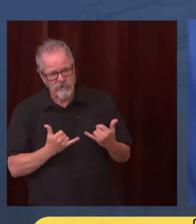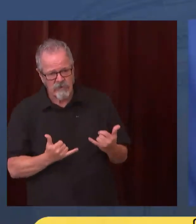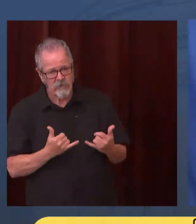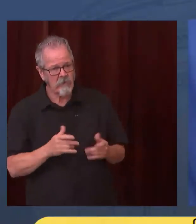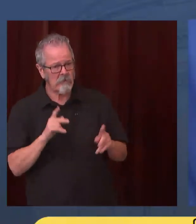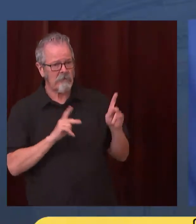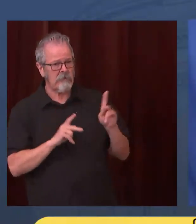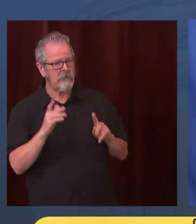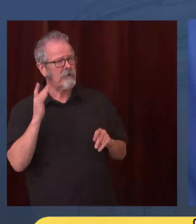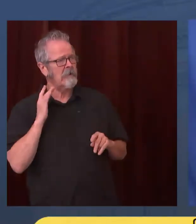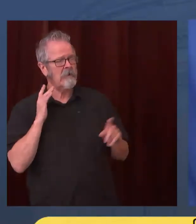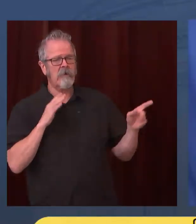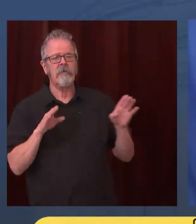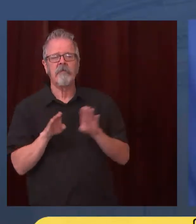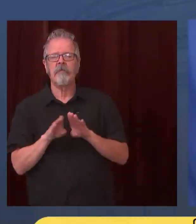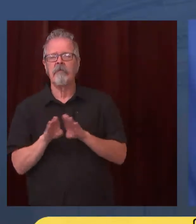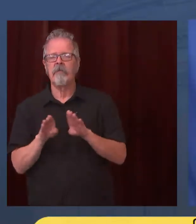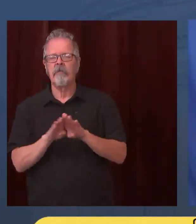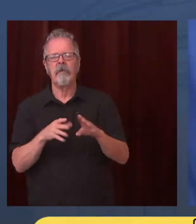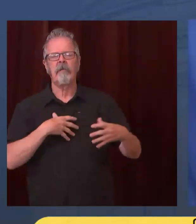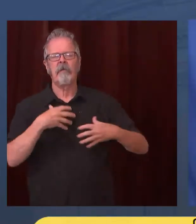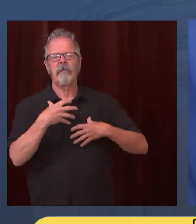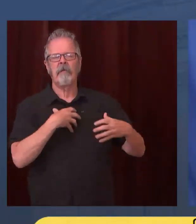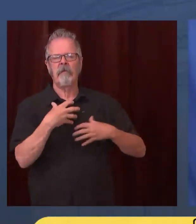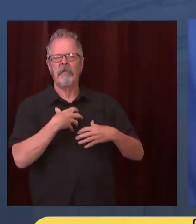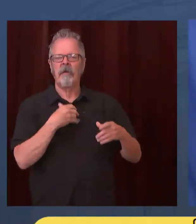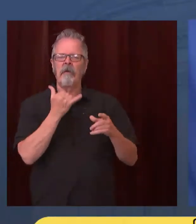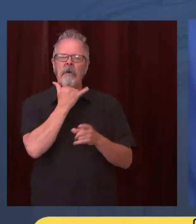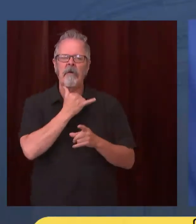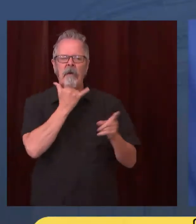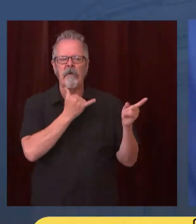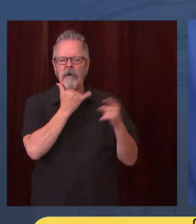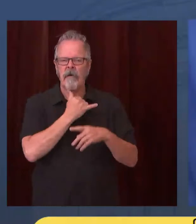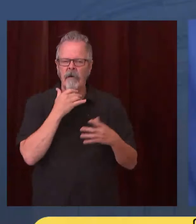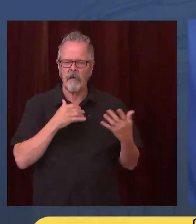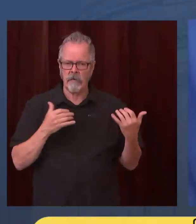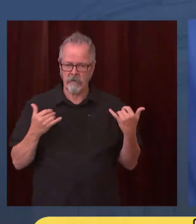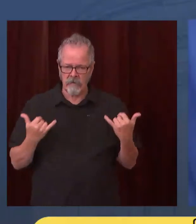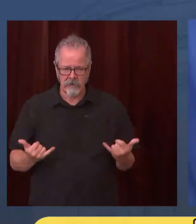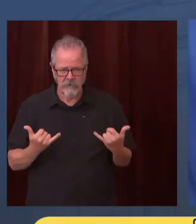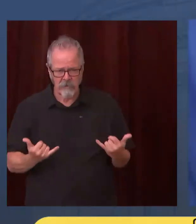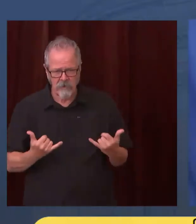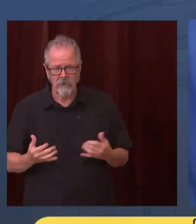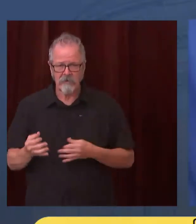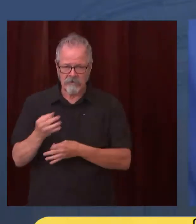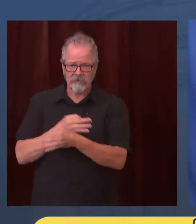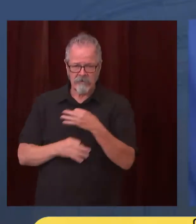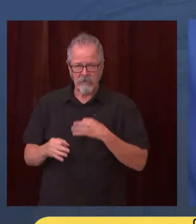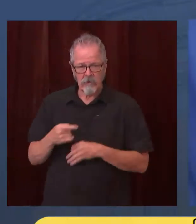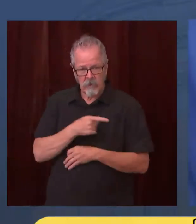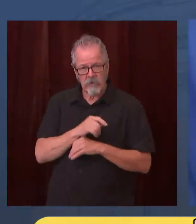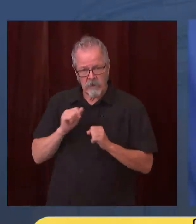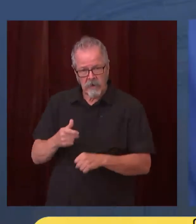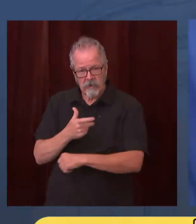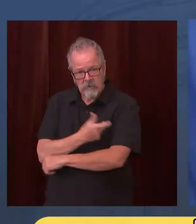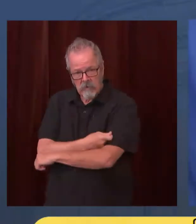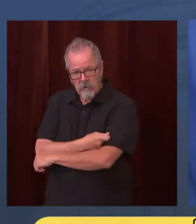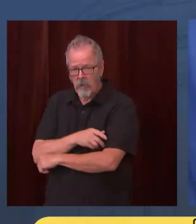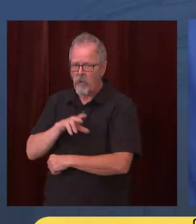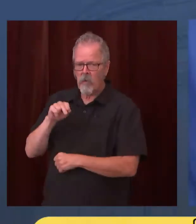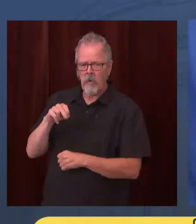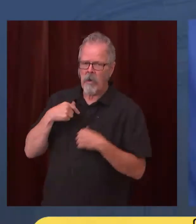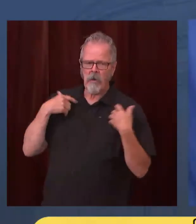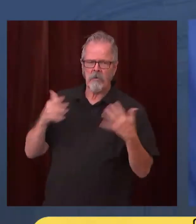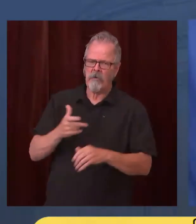saved ourselves from this pandemic now turn around and don't want to get vaccinated and are allowing this thing to continue to